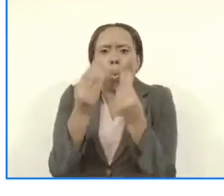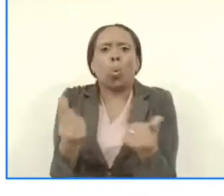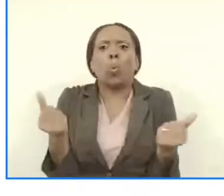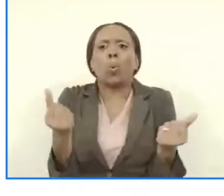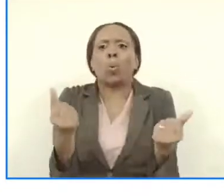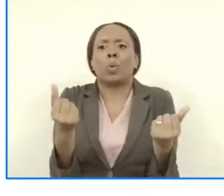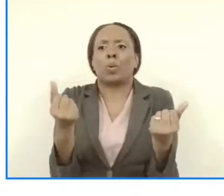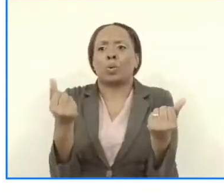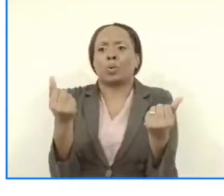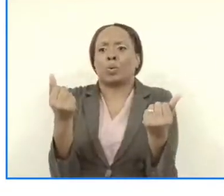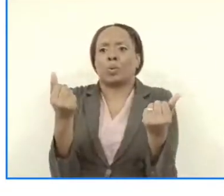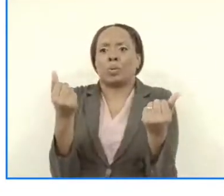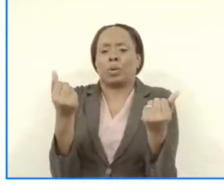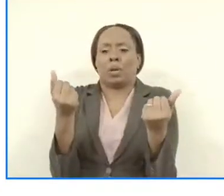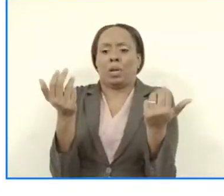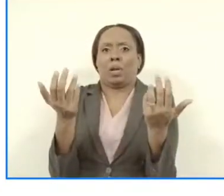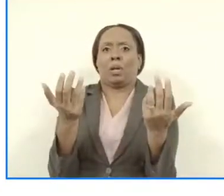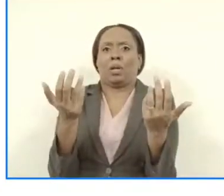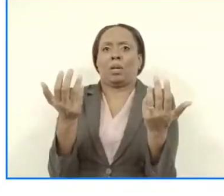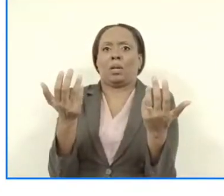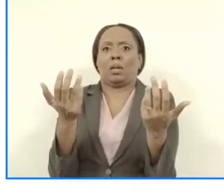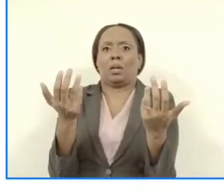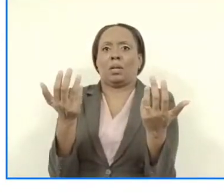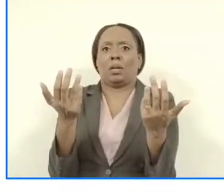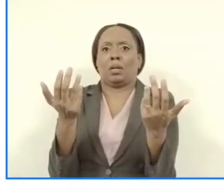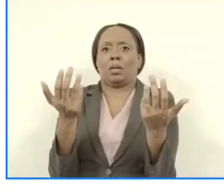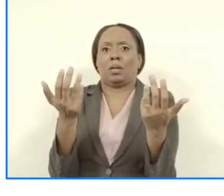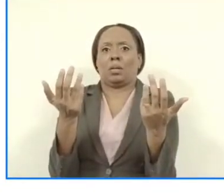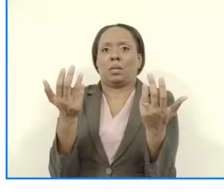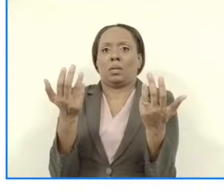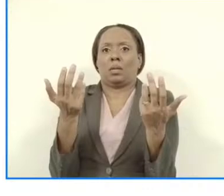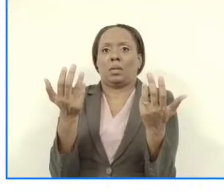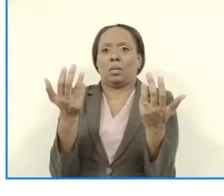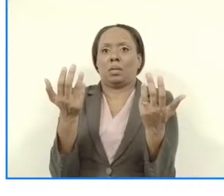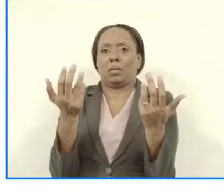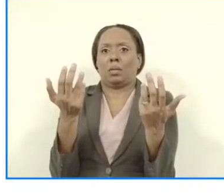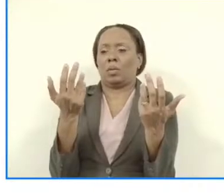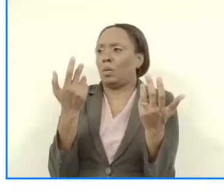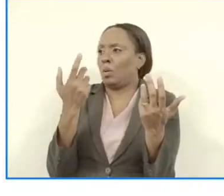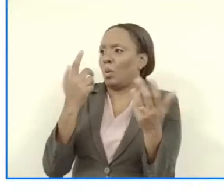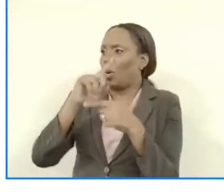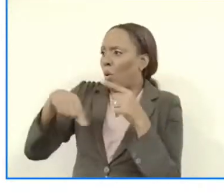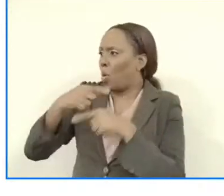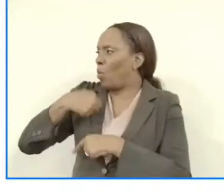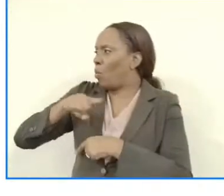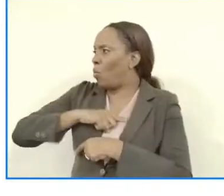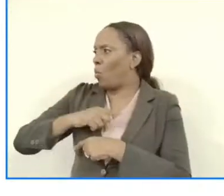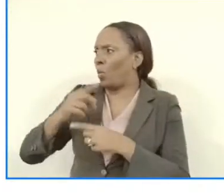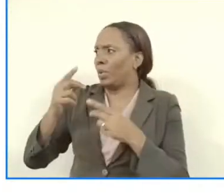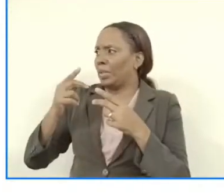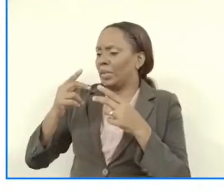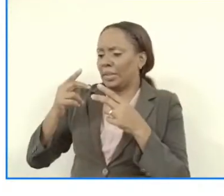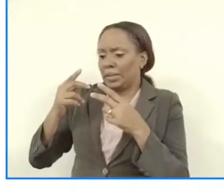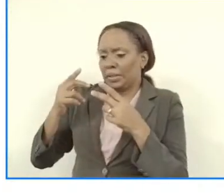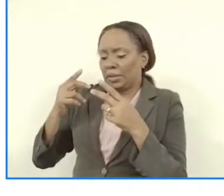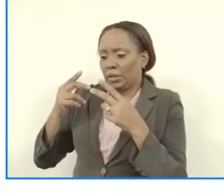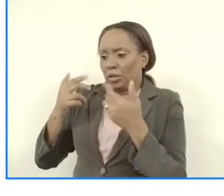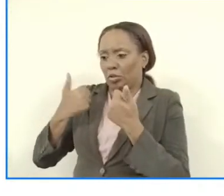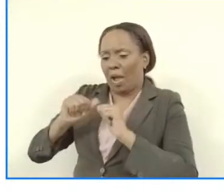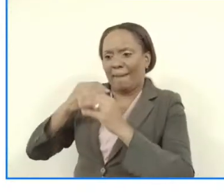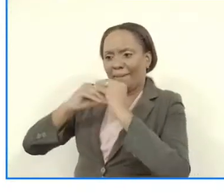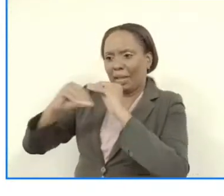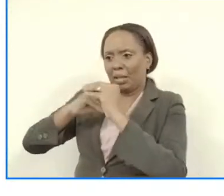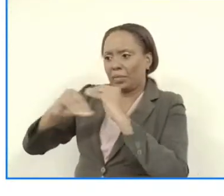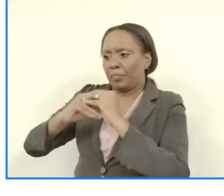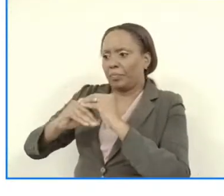may be very, very far away from the actual village or neighborhood or street when we reclose, and some persons along that